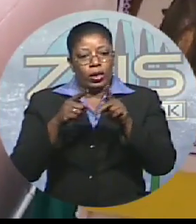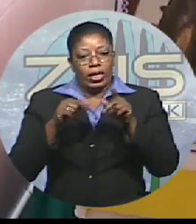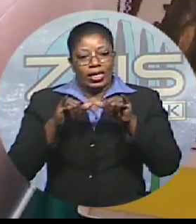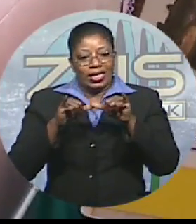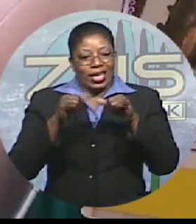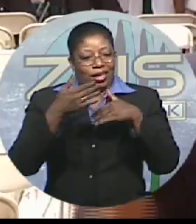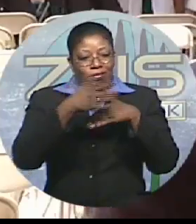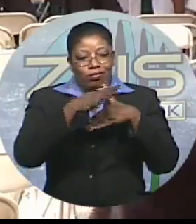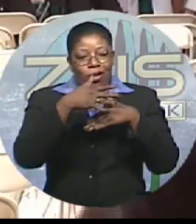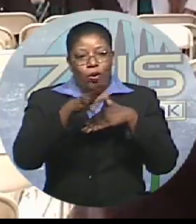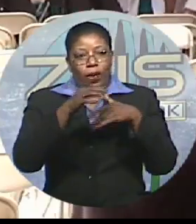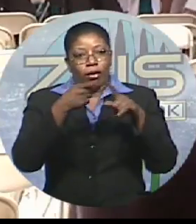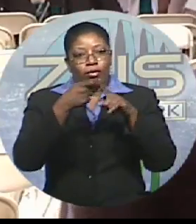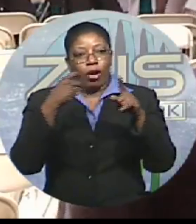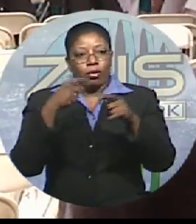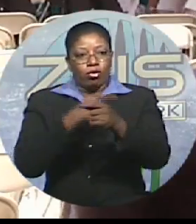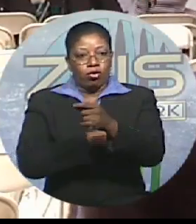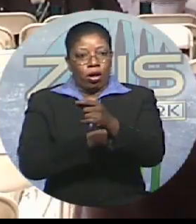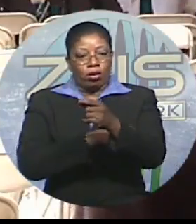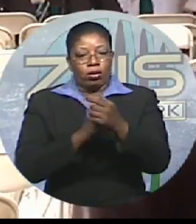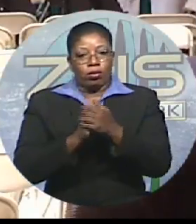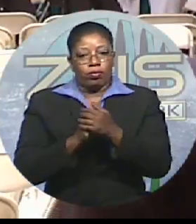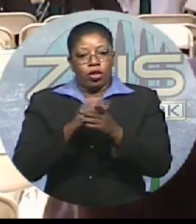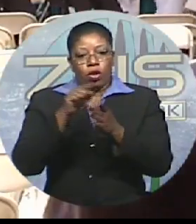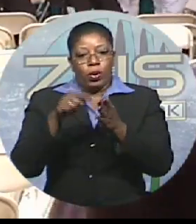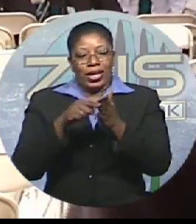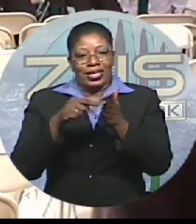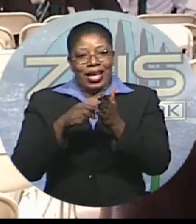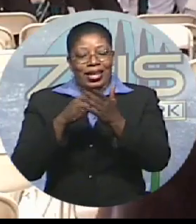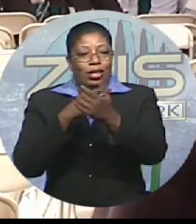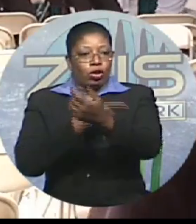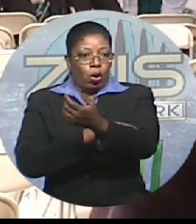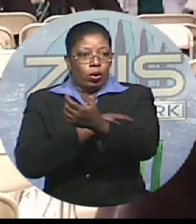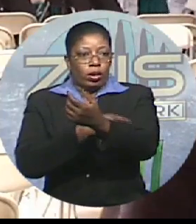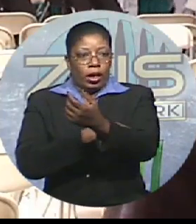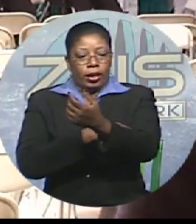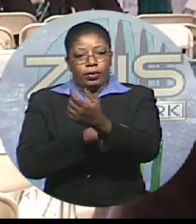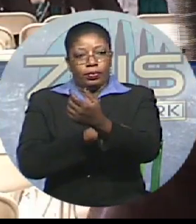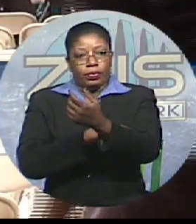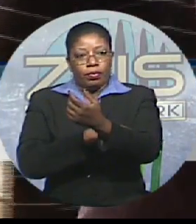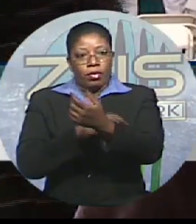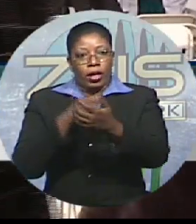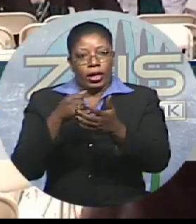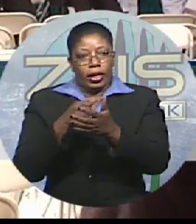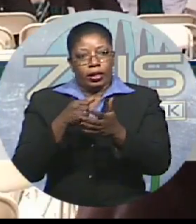from drugs. When I started cocaine, it was a very flamboyant, it was a very